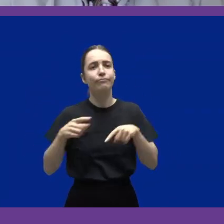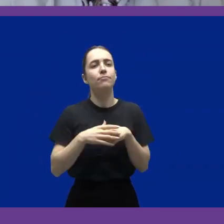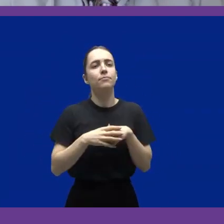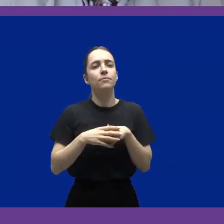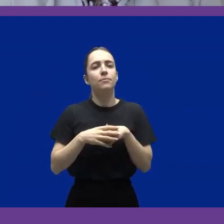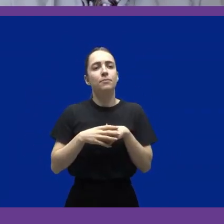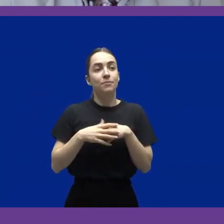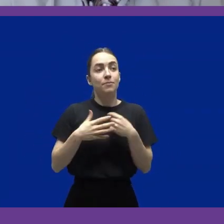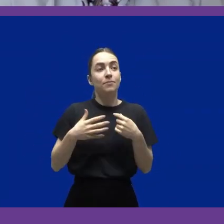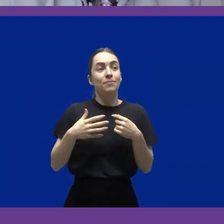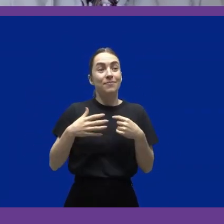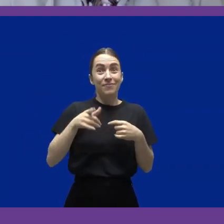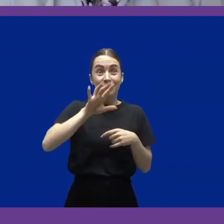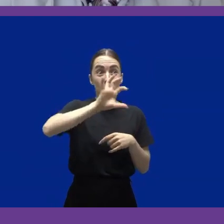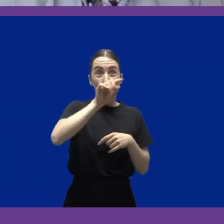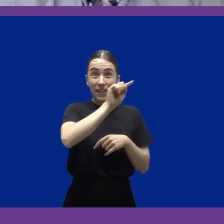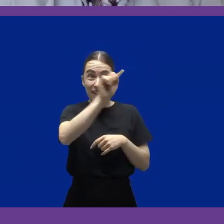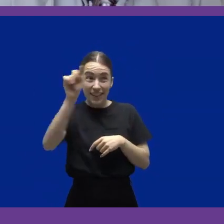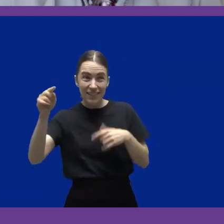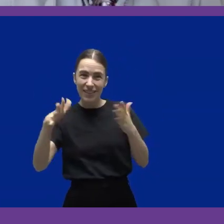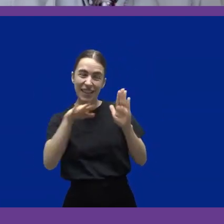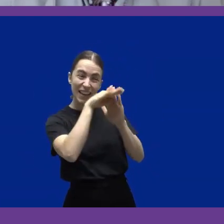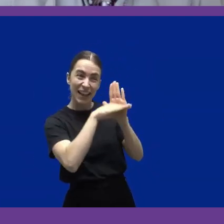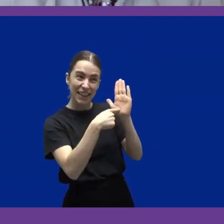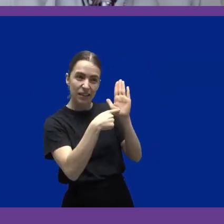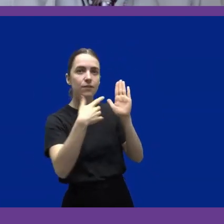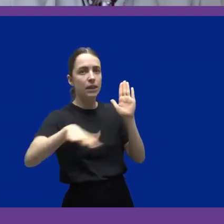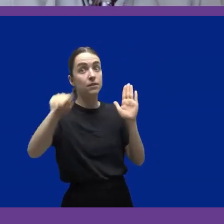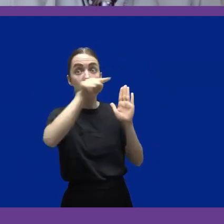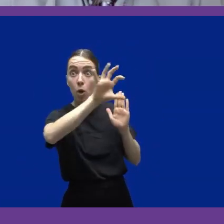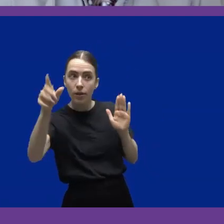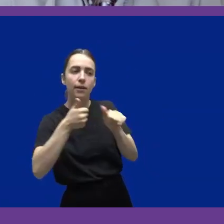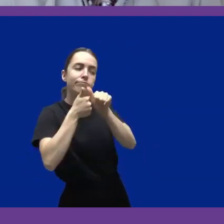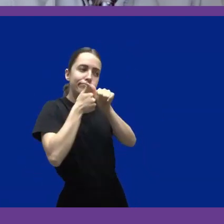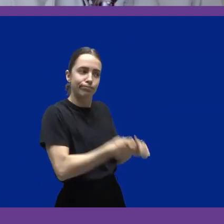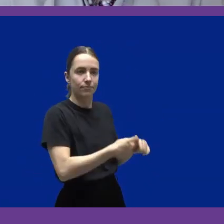are becoming mandatory. Next slide.